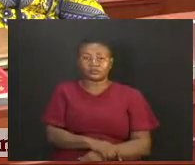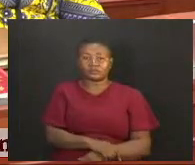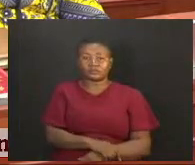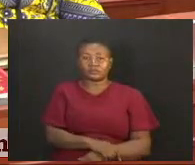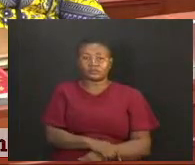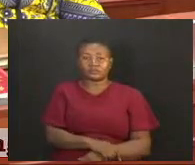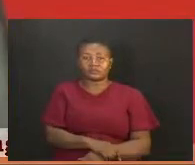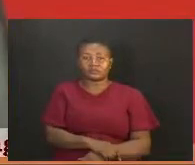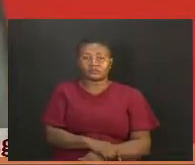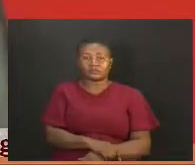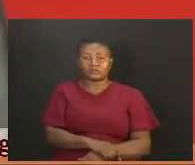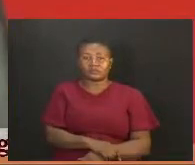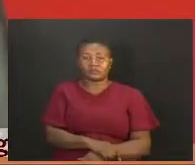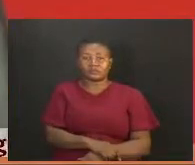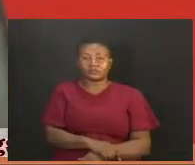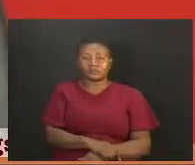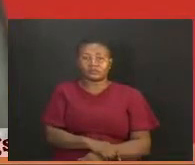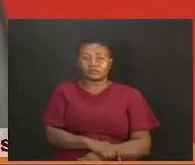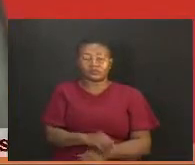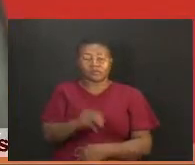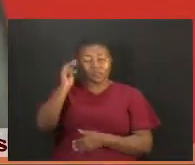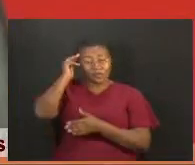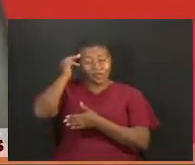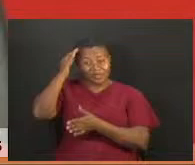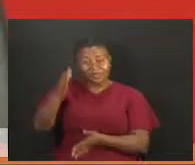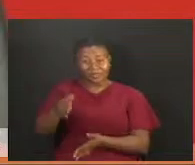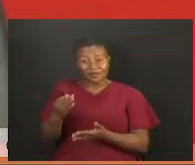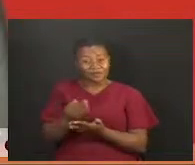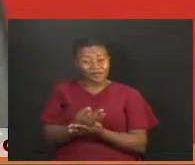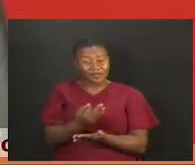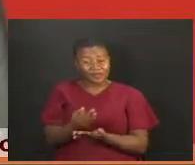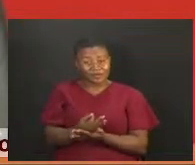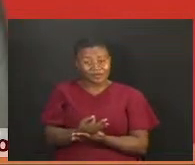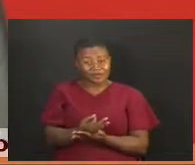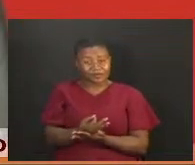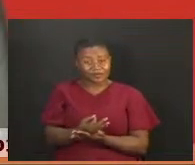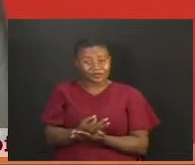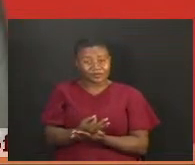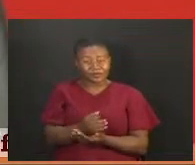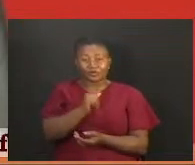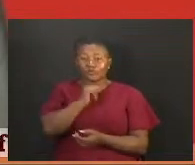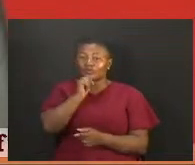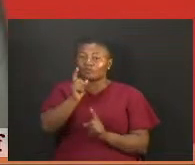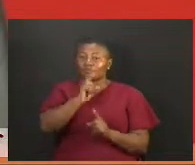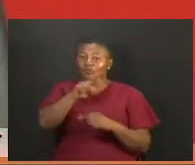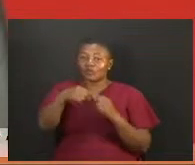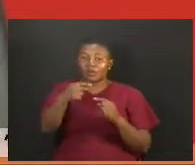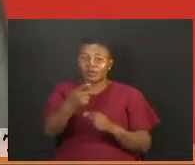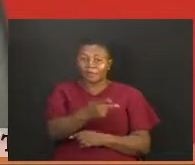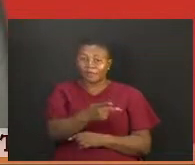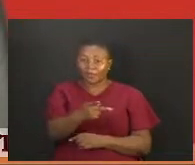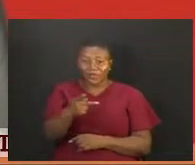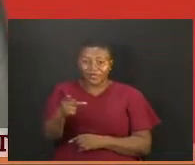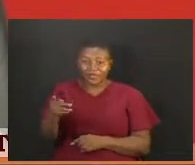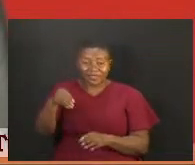The Minister for Finance did not talk about the population of the